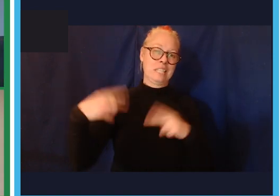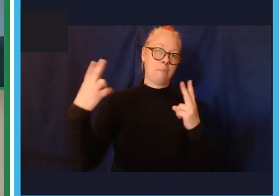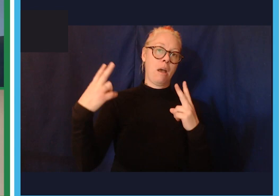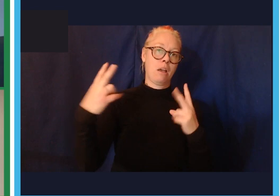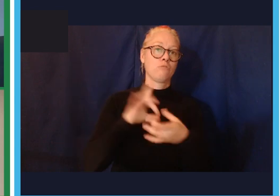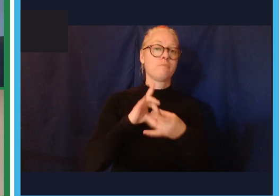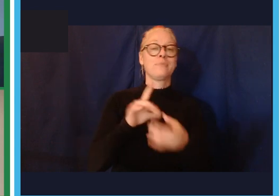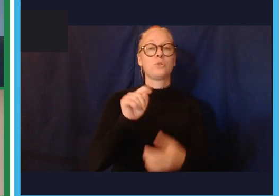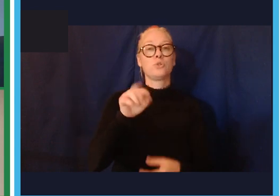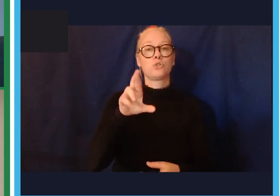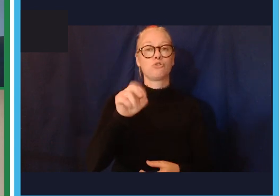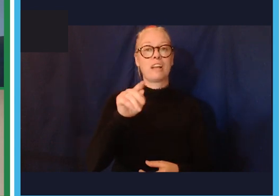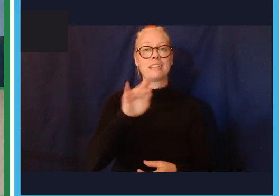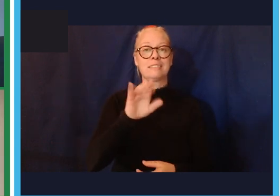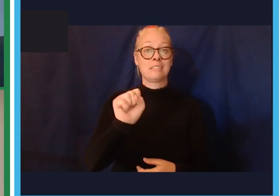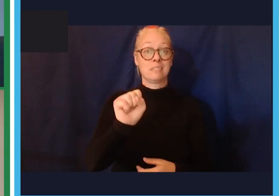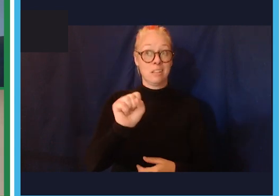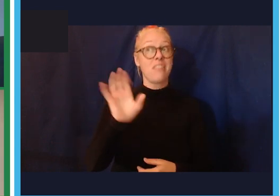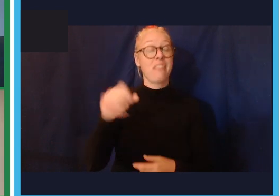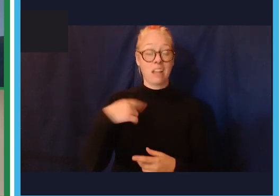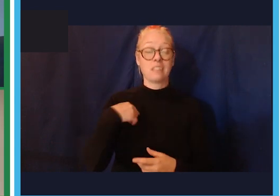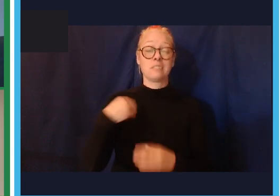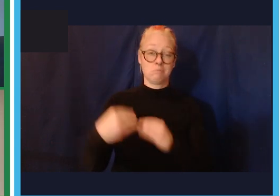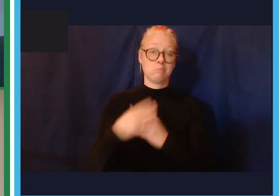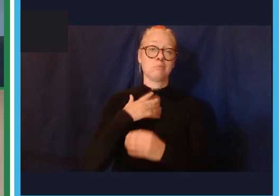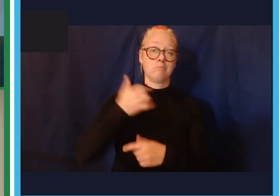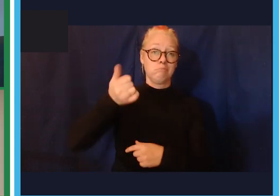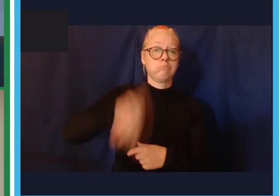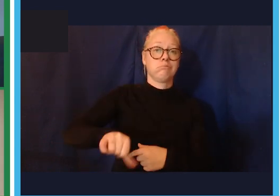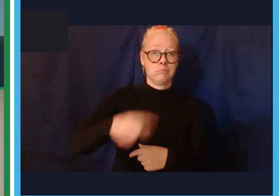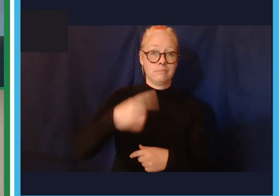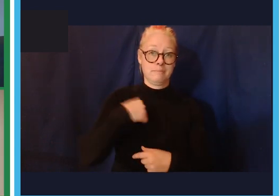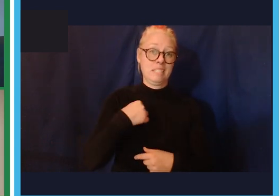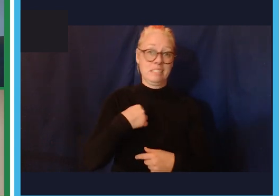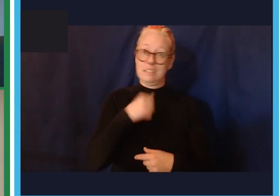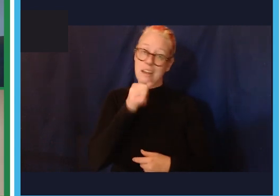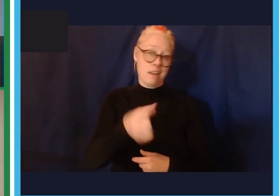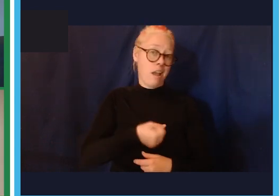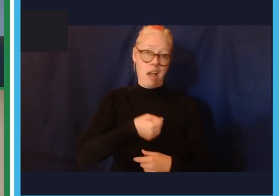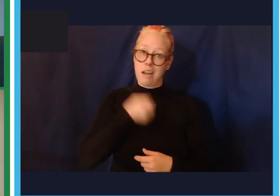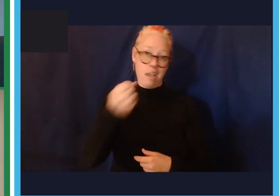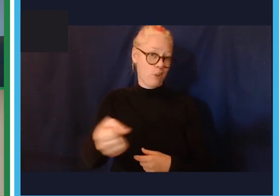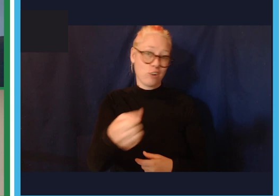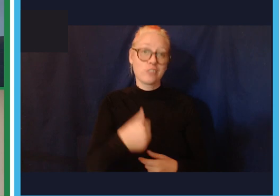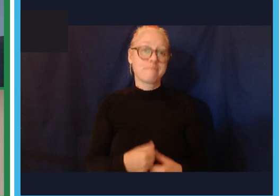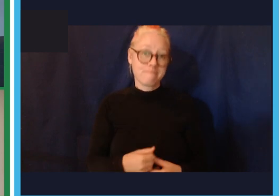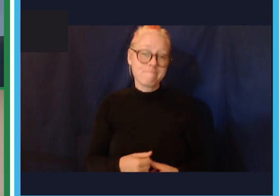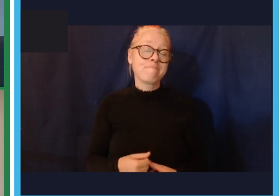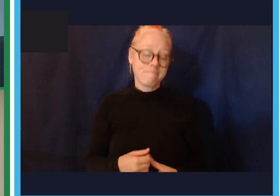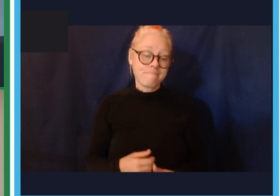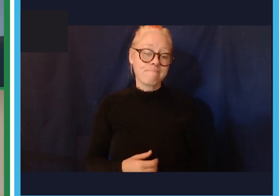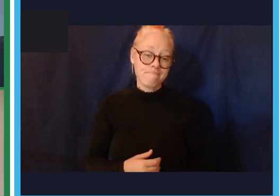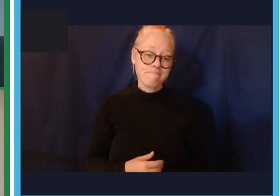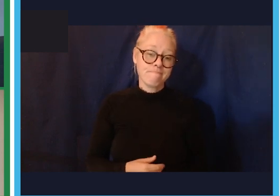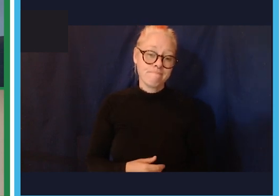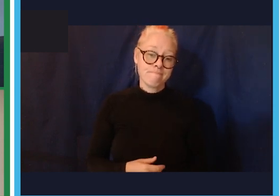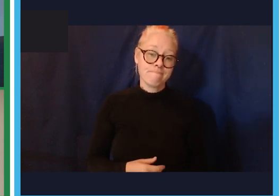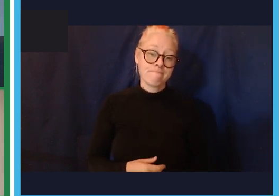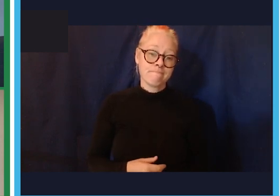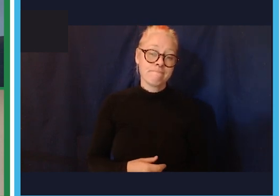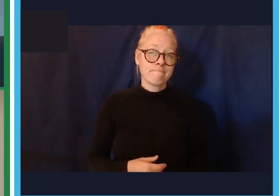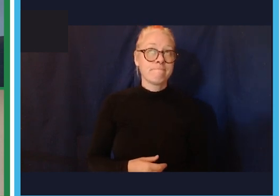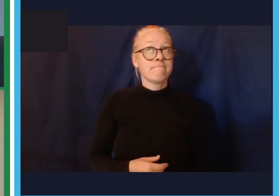that, a lot of those presumptions about the condition, and they're thinking, okay, he's not going to be able to hold in his tics, or he's going to be swearing all the